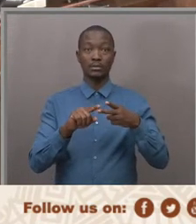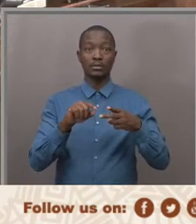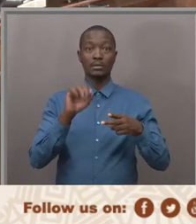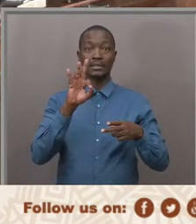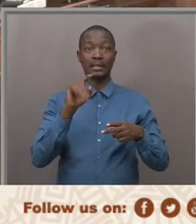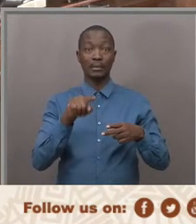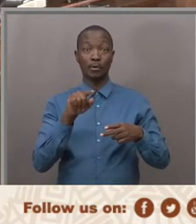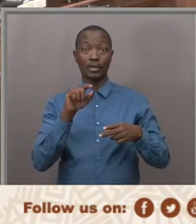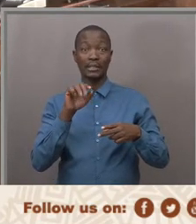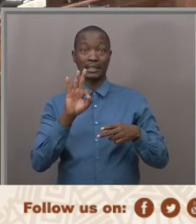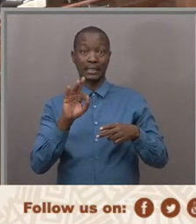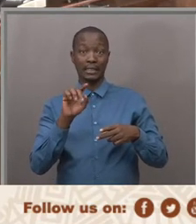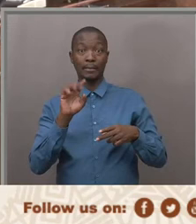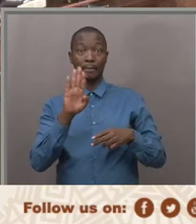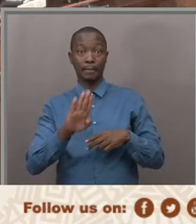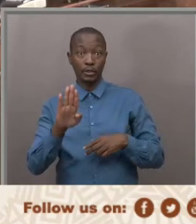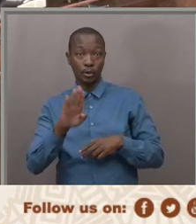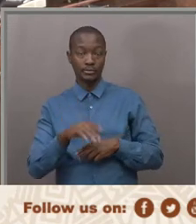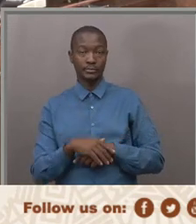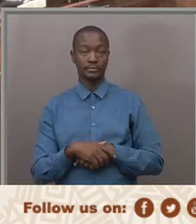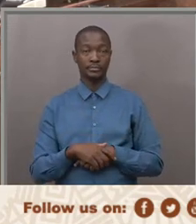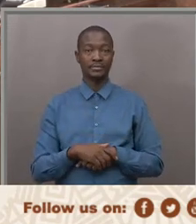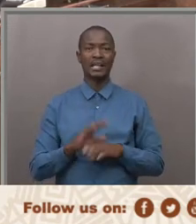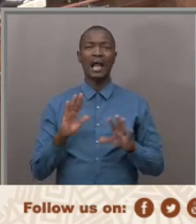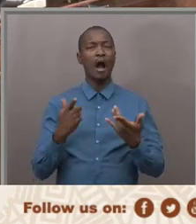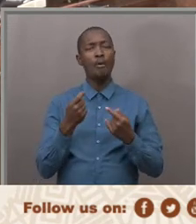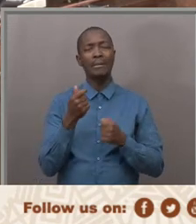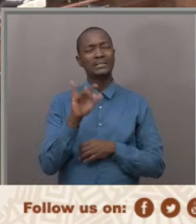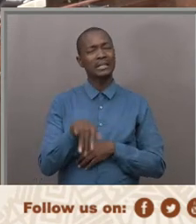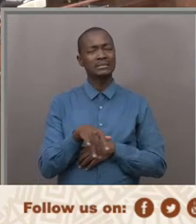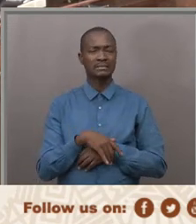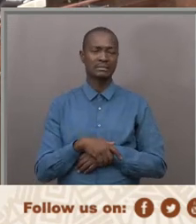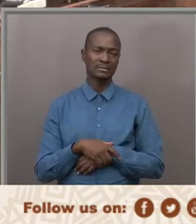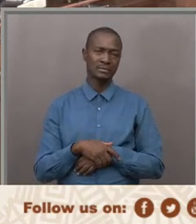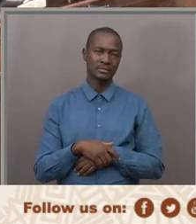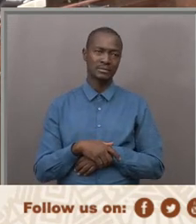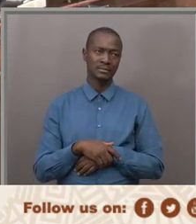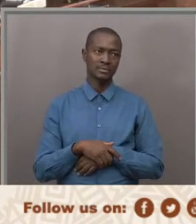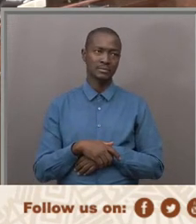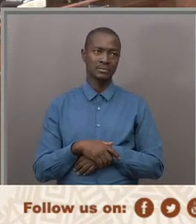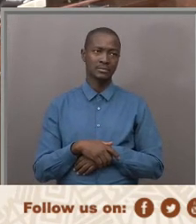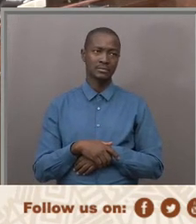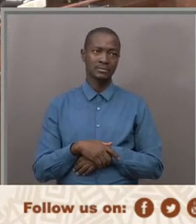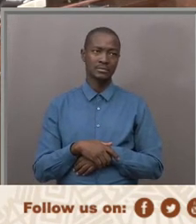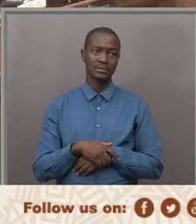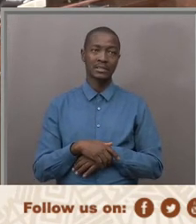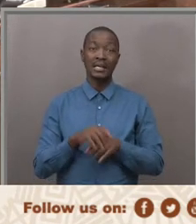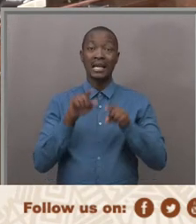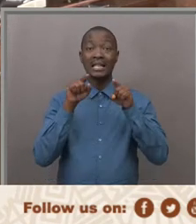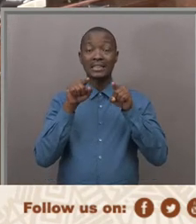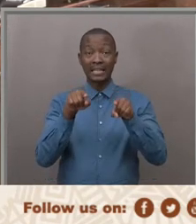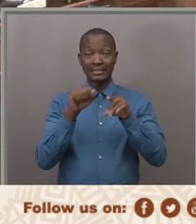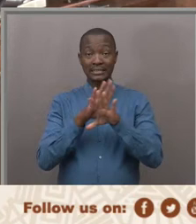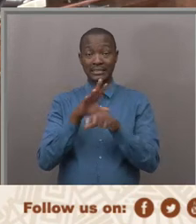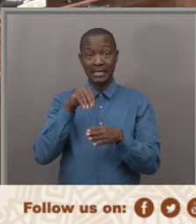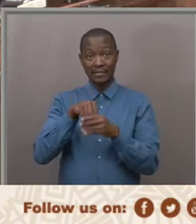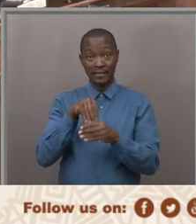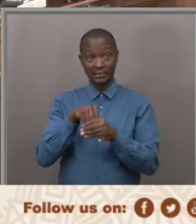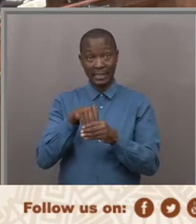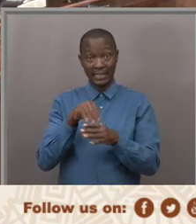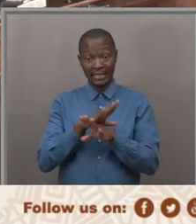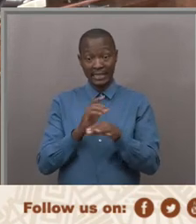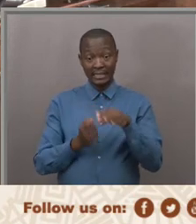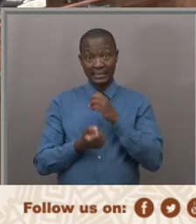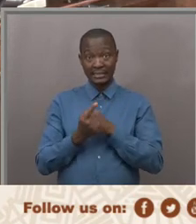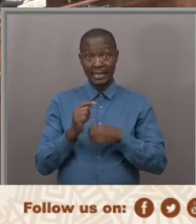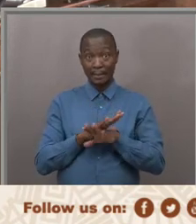3.3 billion rands. How much is that? That this is an investment that is happening in